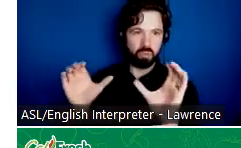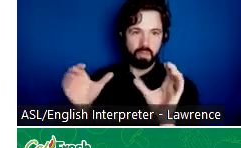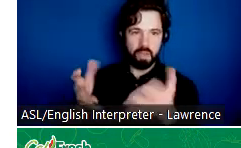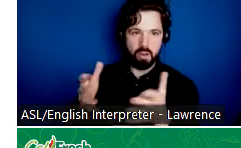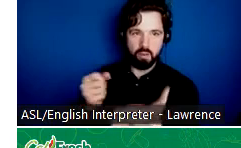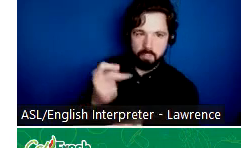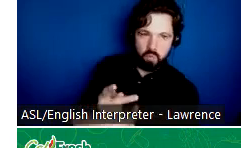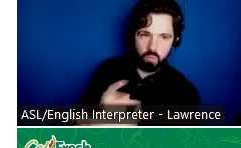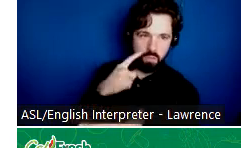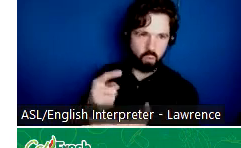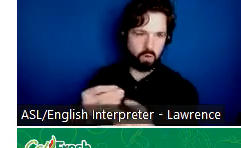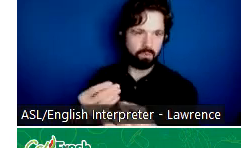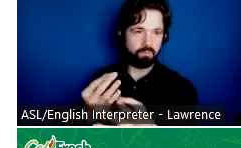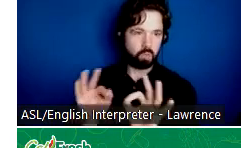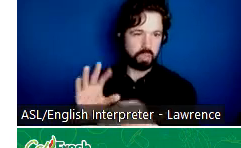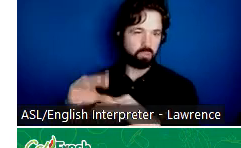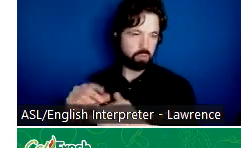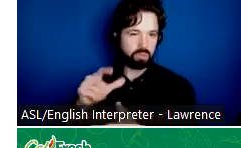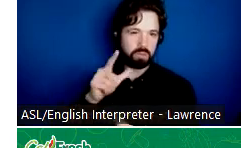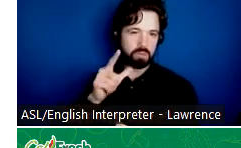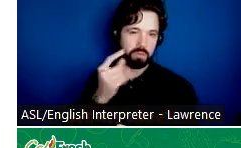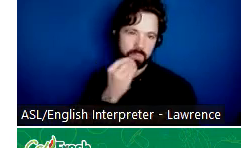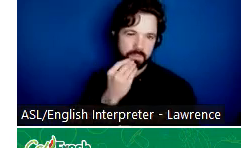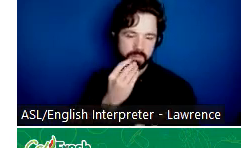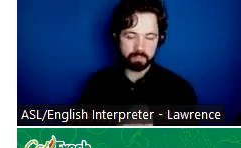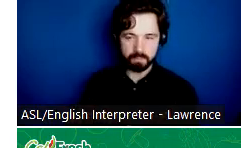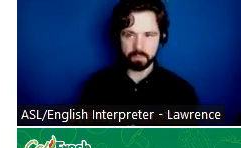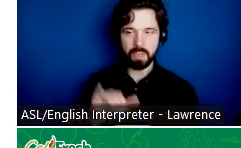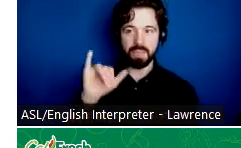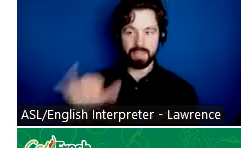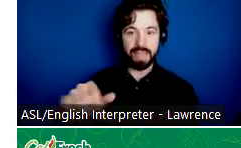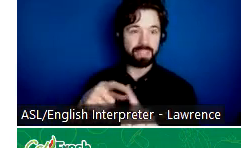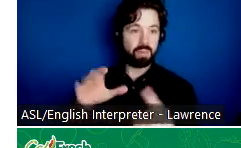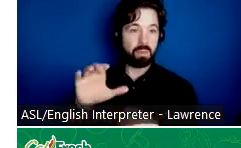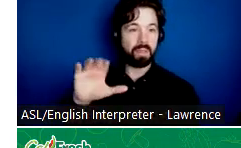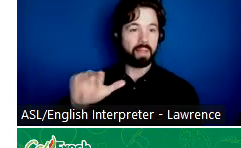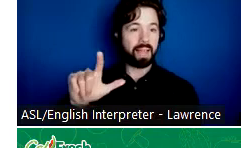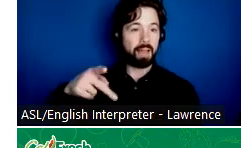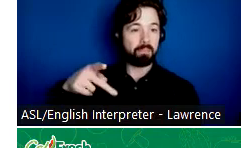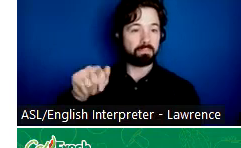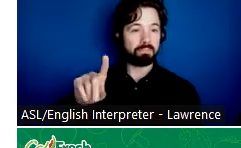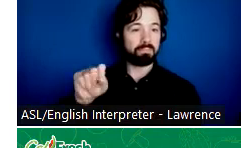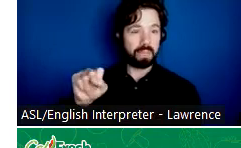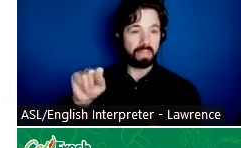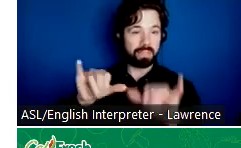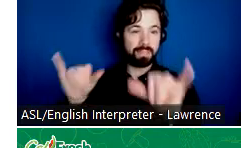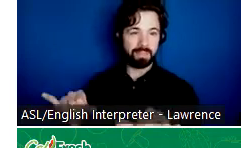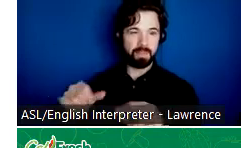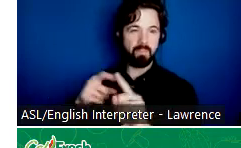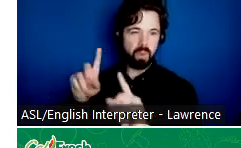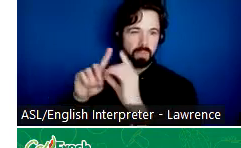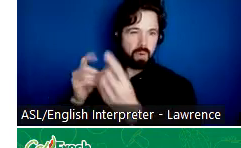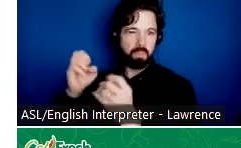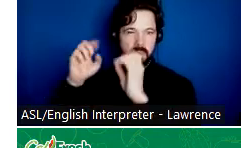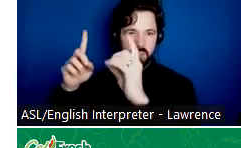meals. So that information will be coming from the CalPAD system, which is what the Department of Education and schools use.